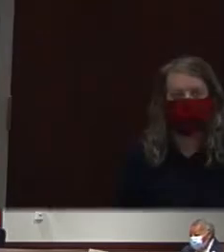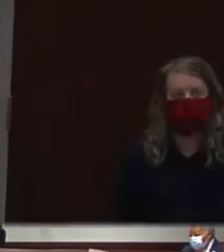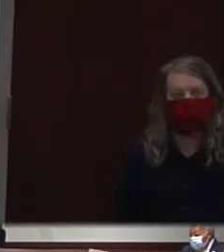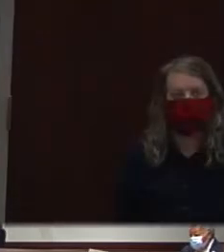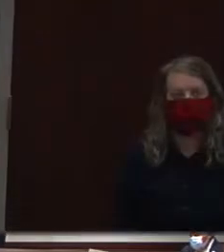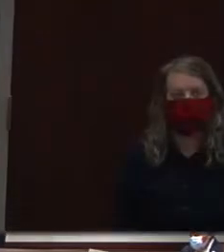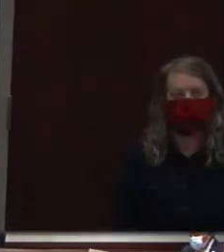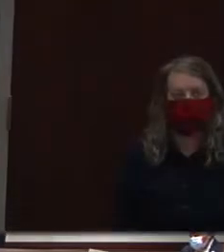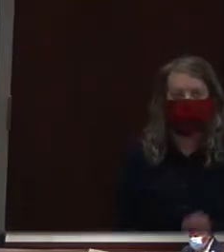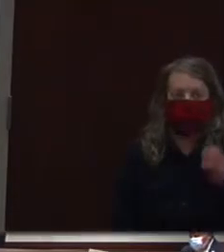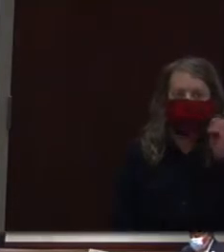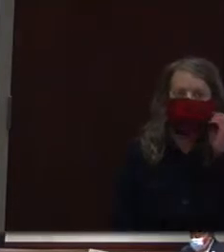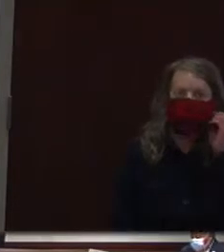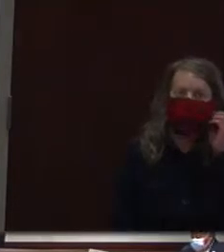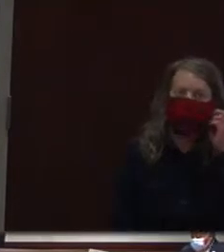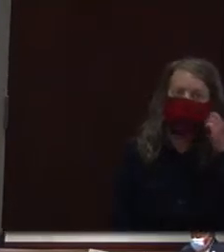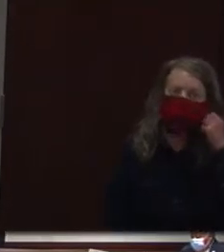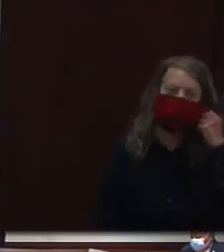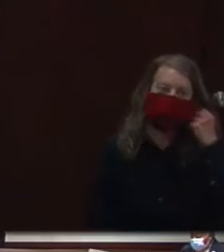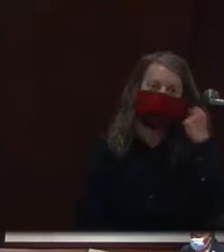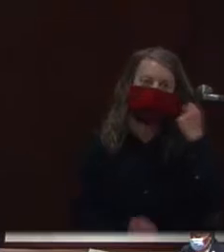item.